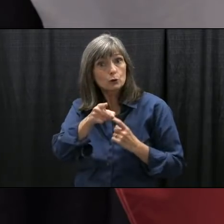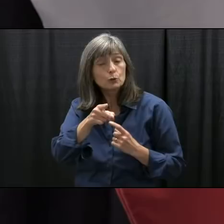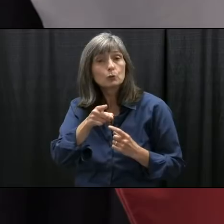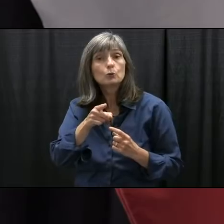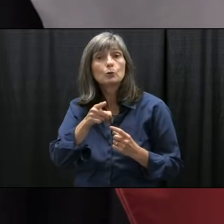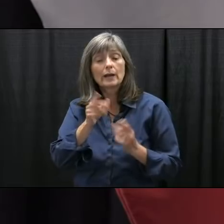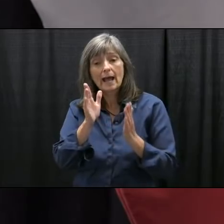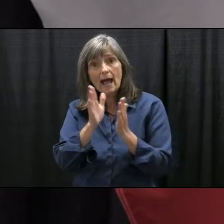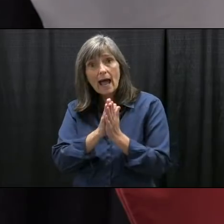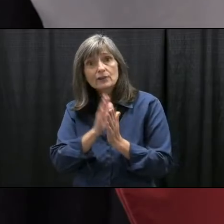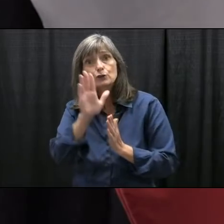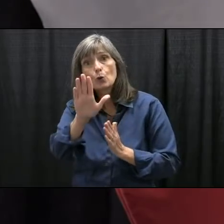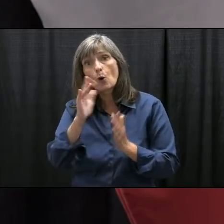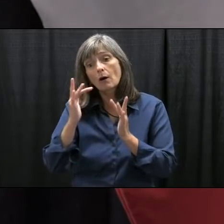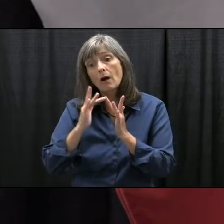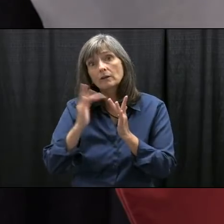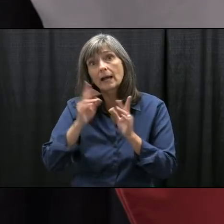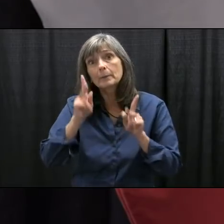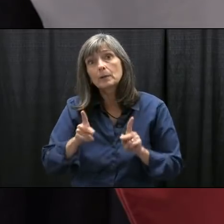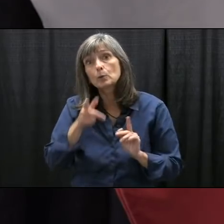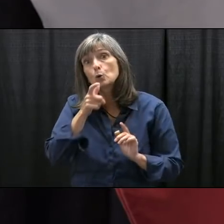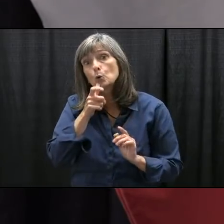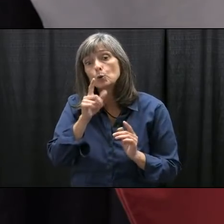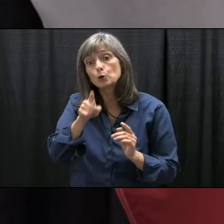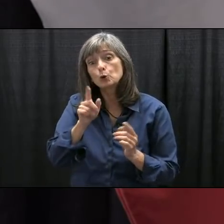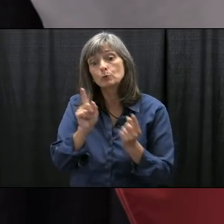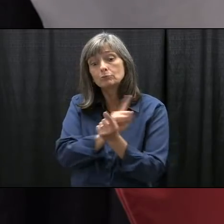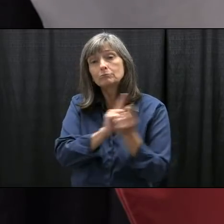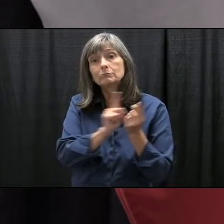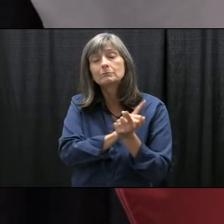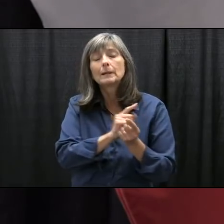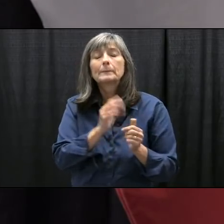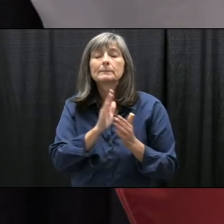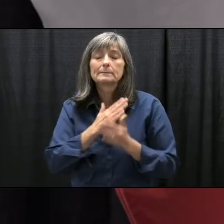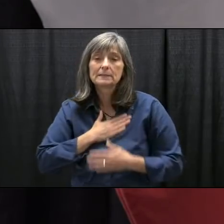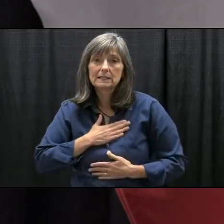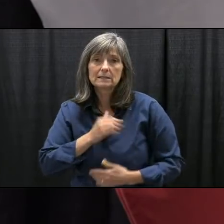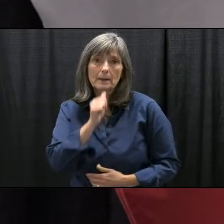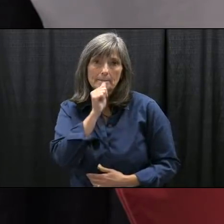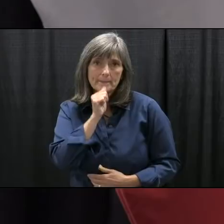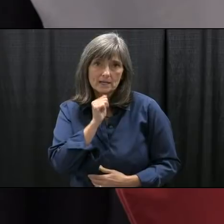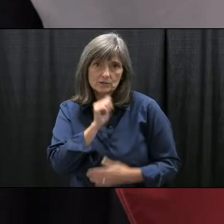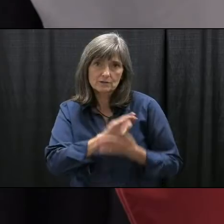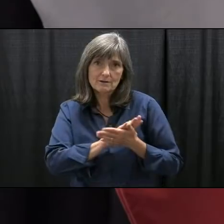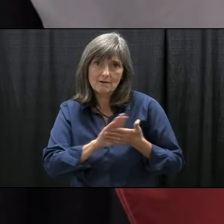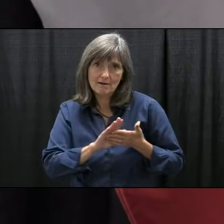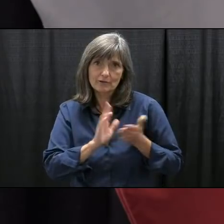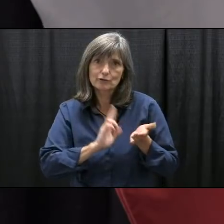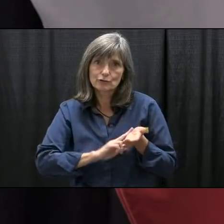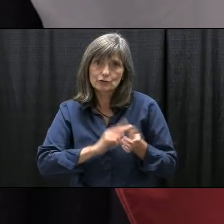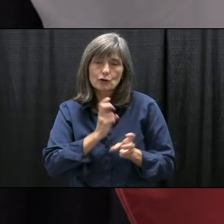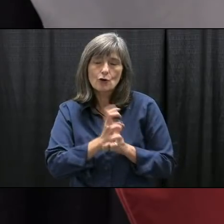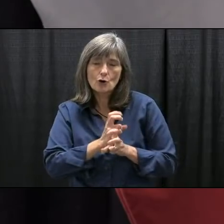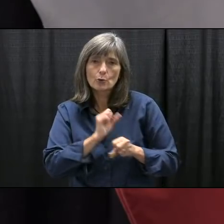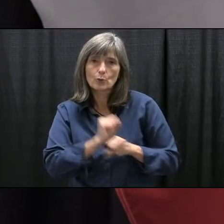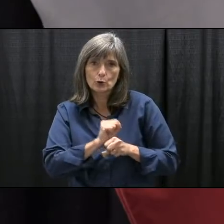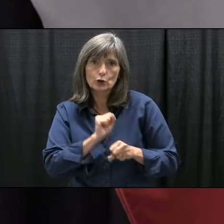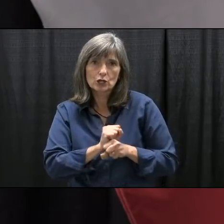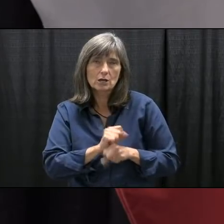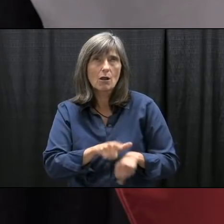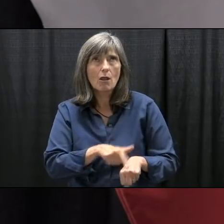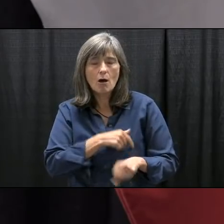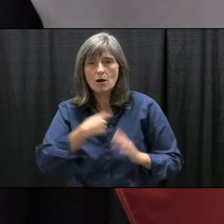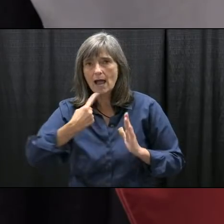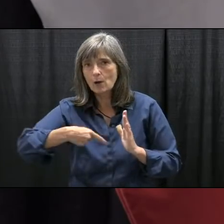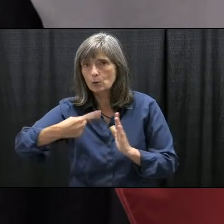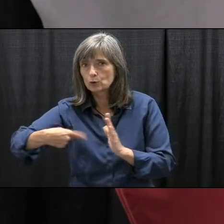for the list or your contacts, to be patient, to be kind with those nurses who are working so diligently and so hard and such long